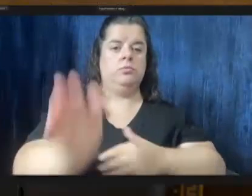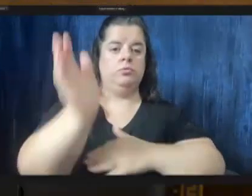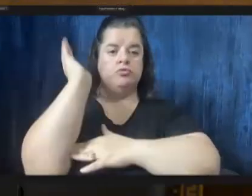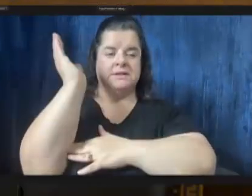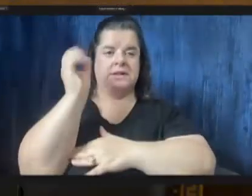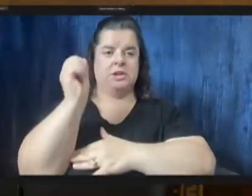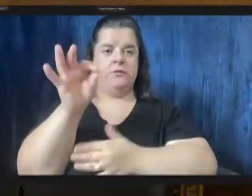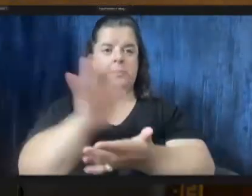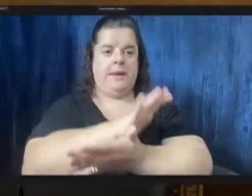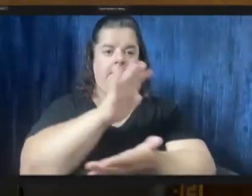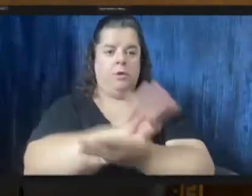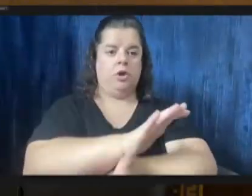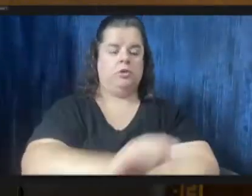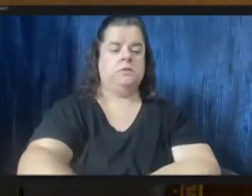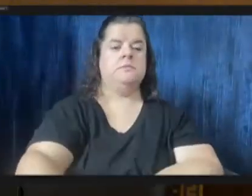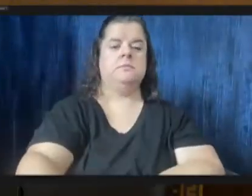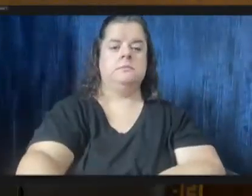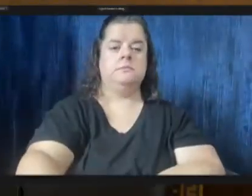papers,